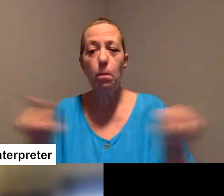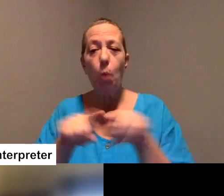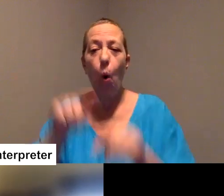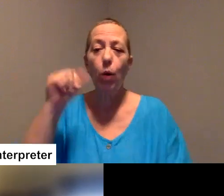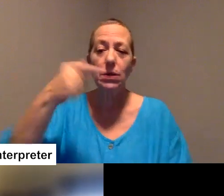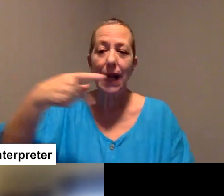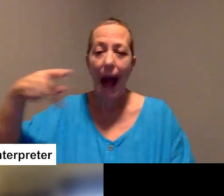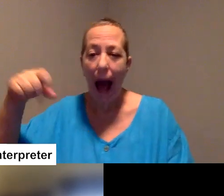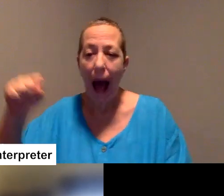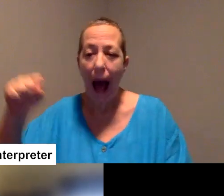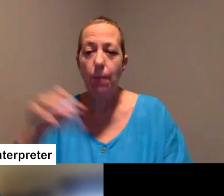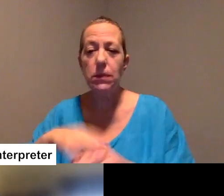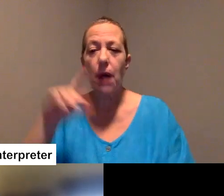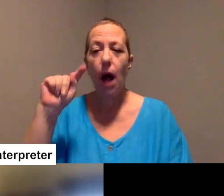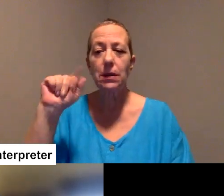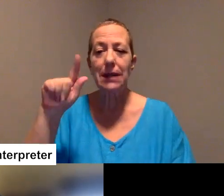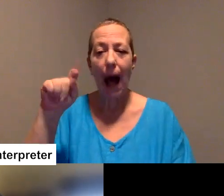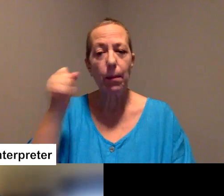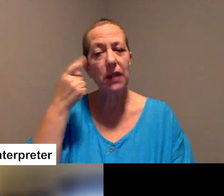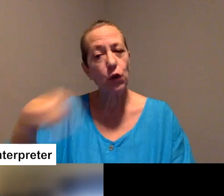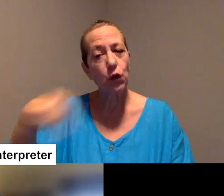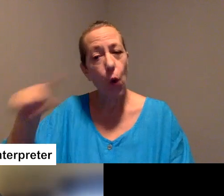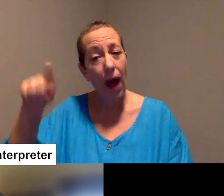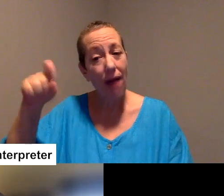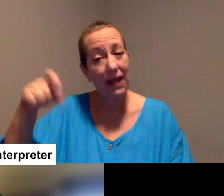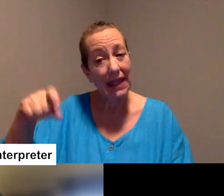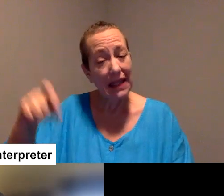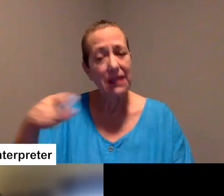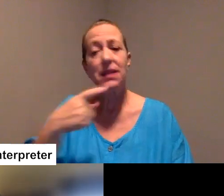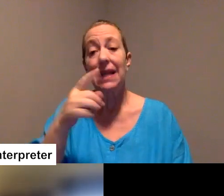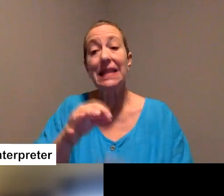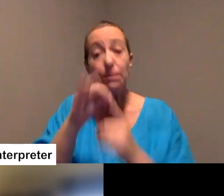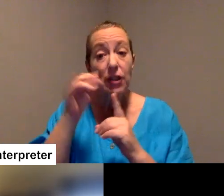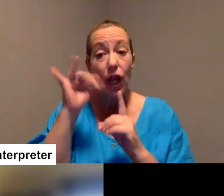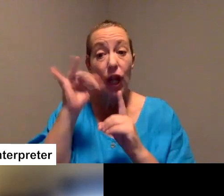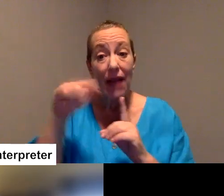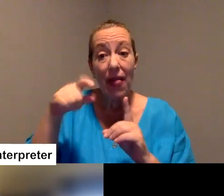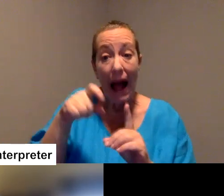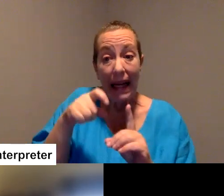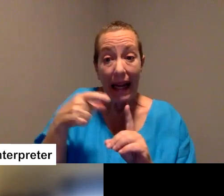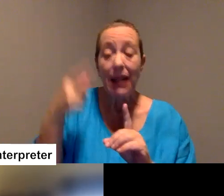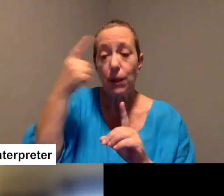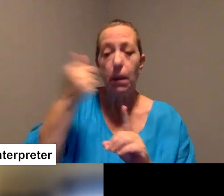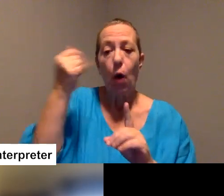to aid people with communication needs, especially if that need is due to a recent injury.